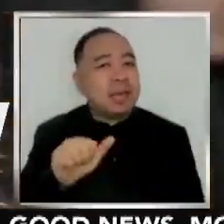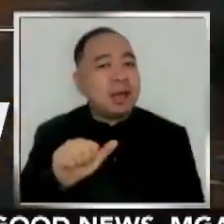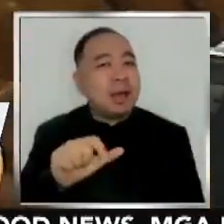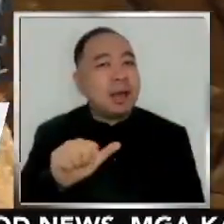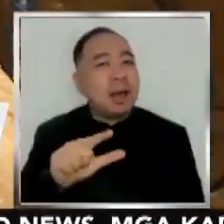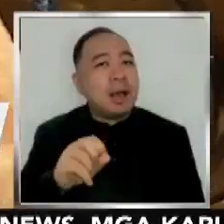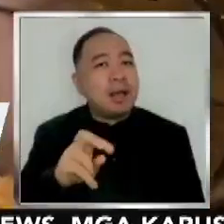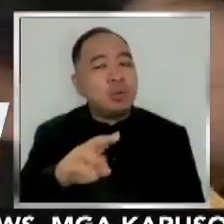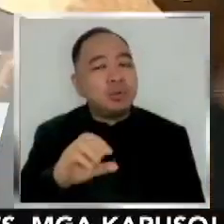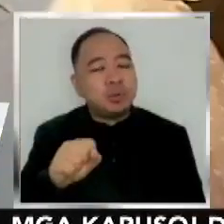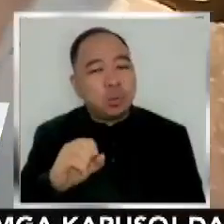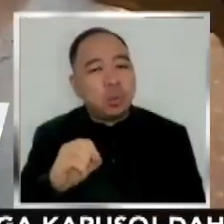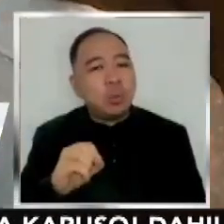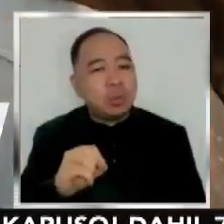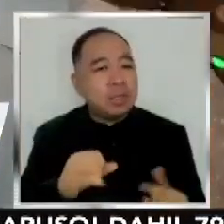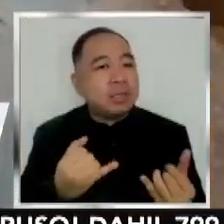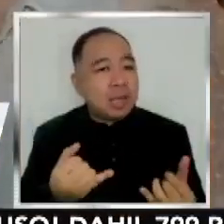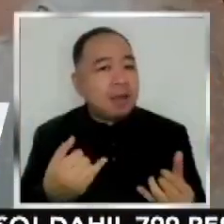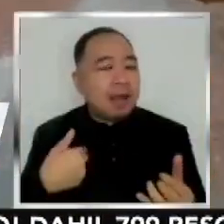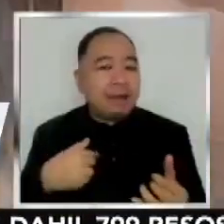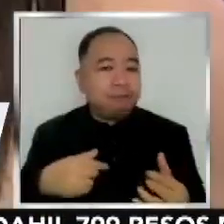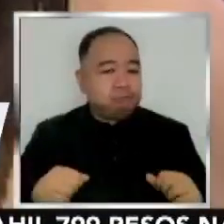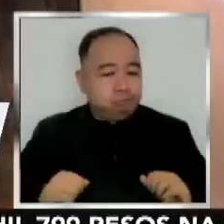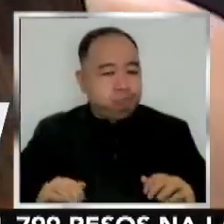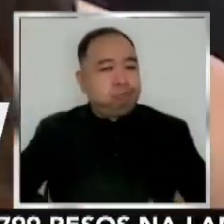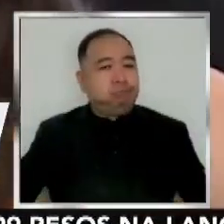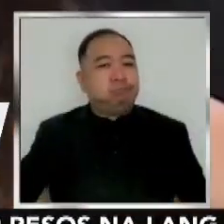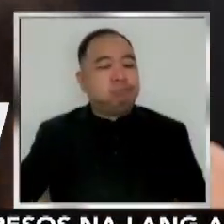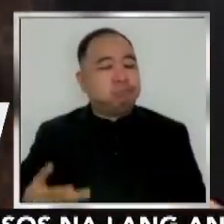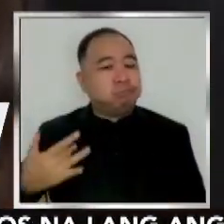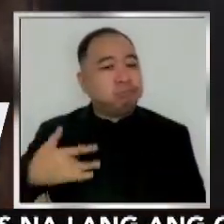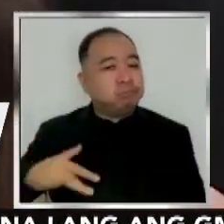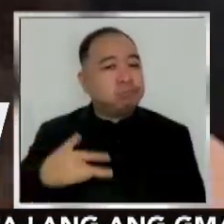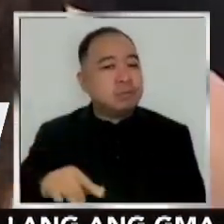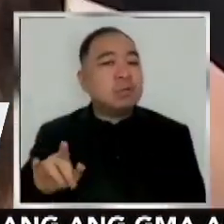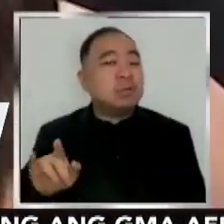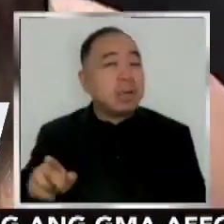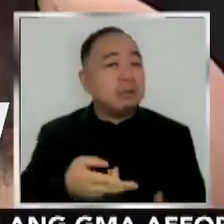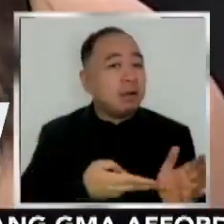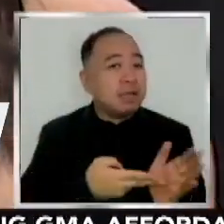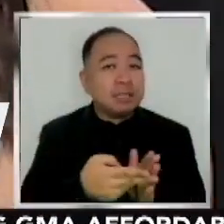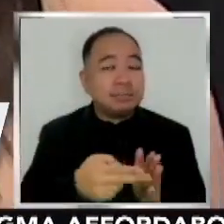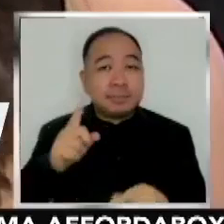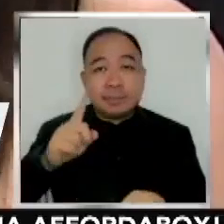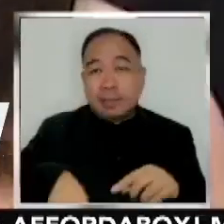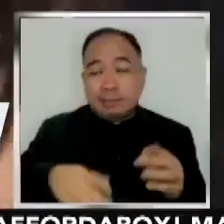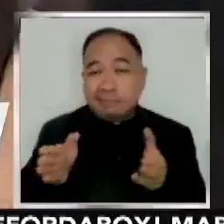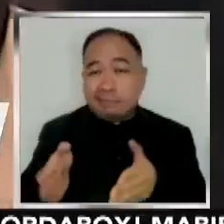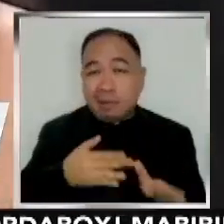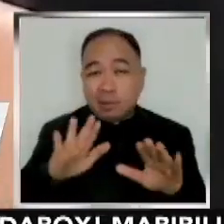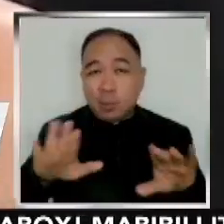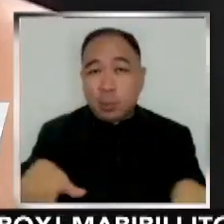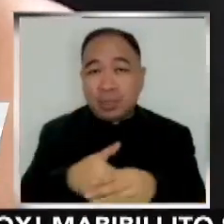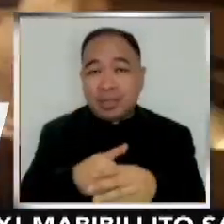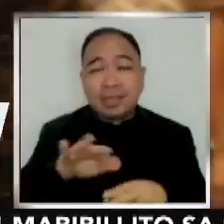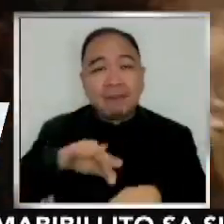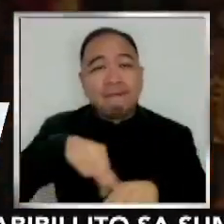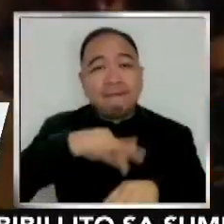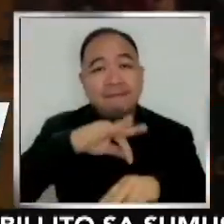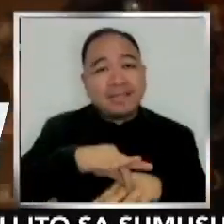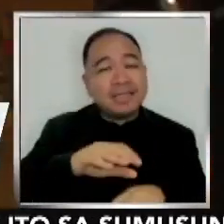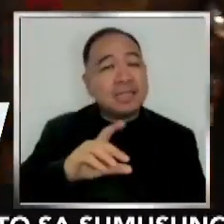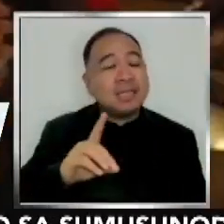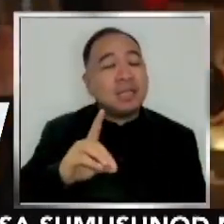Tony Matichevsky dress. Pag-amin ni Bea, hindi pa sila makapag-plan ng wedding ng fiancé na si Dominic Roque.